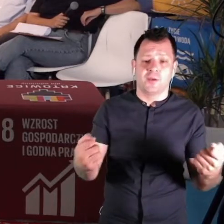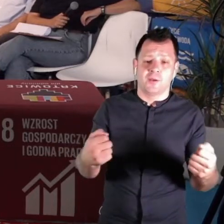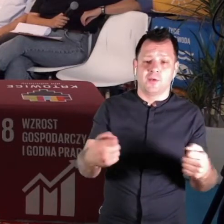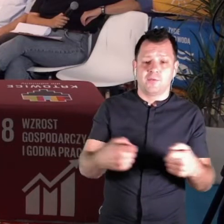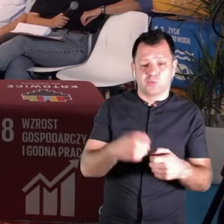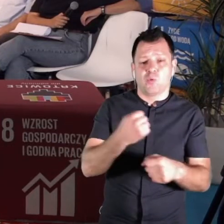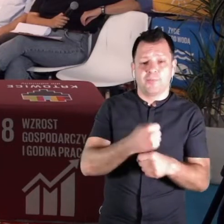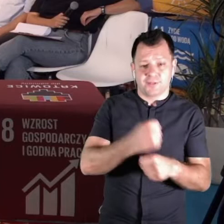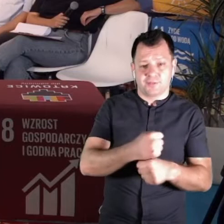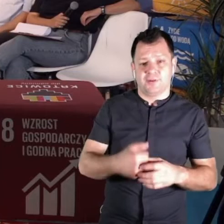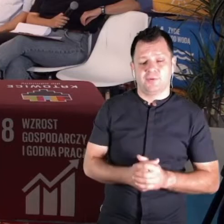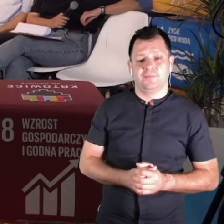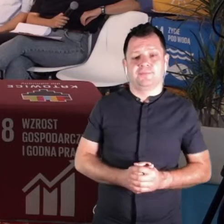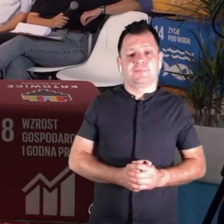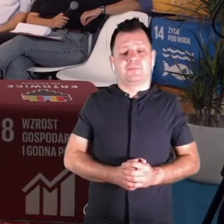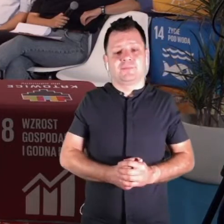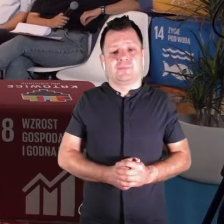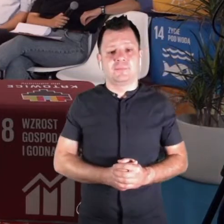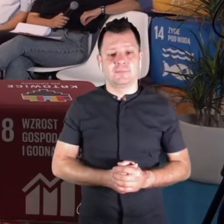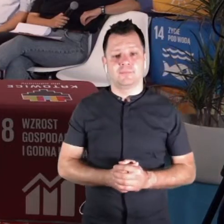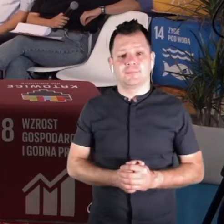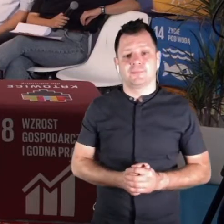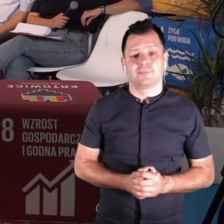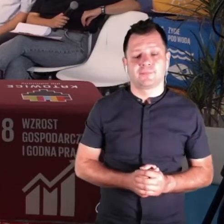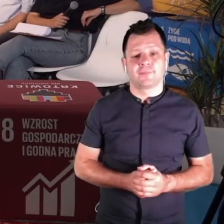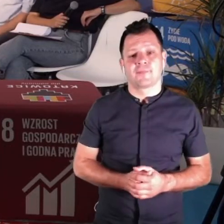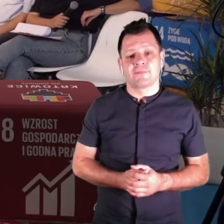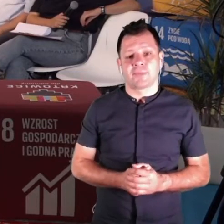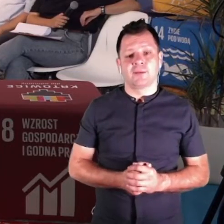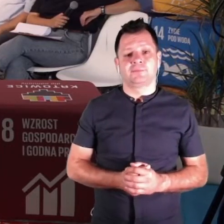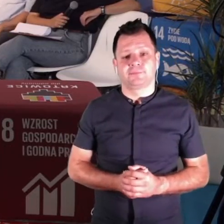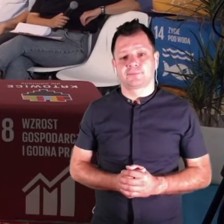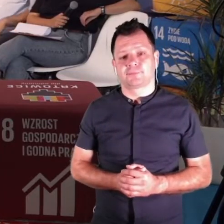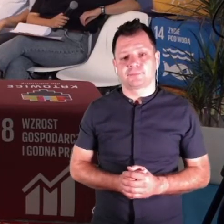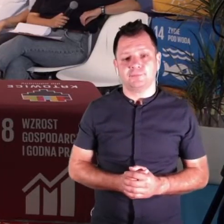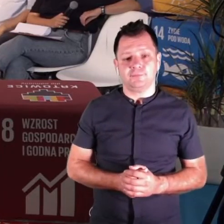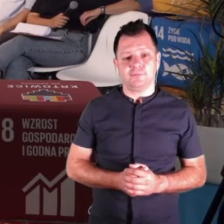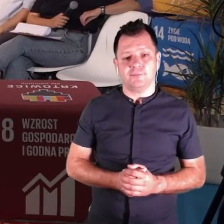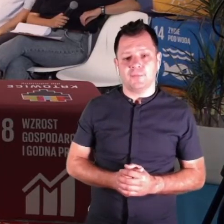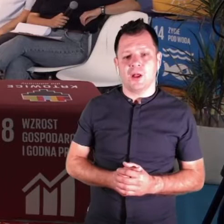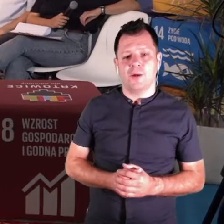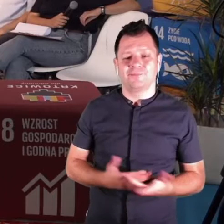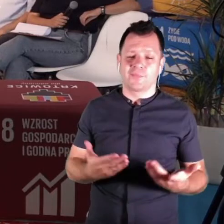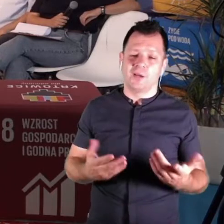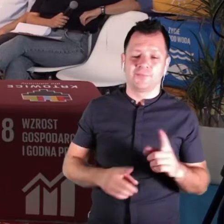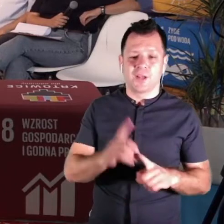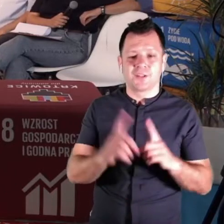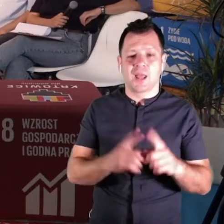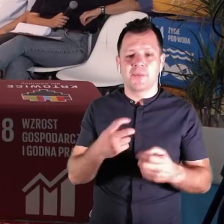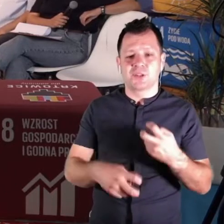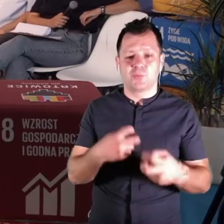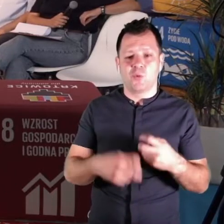some office or some district creates something like also a lab or maybe something different solution, and they don't know about it.